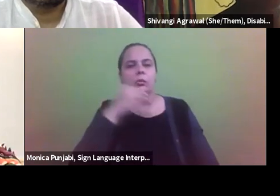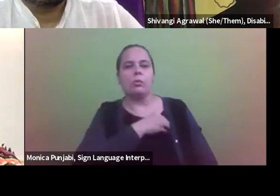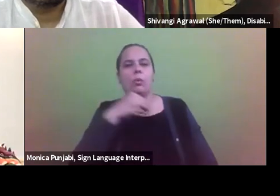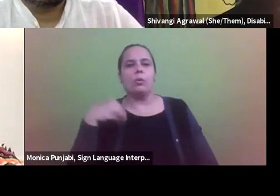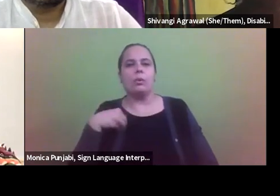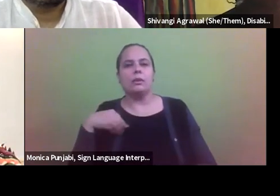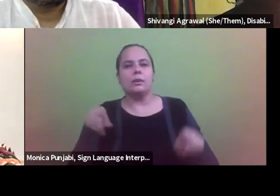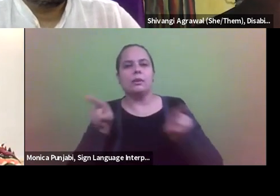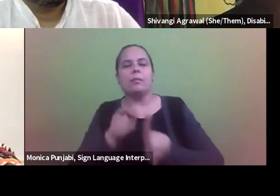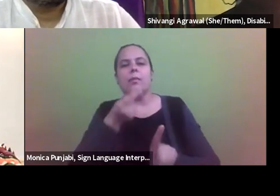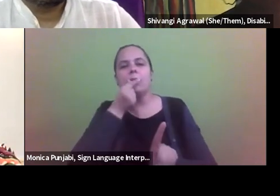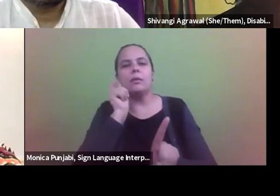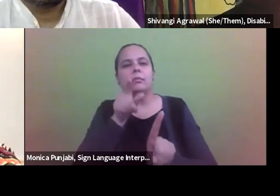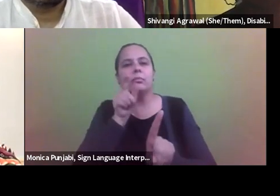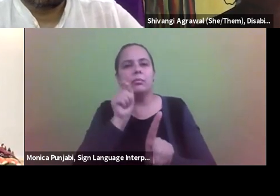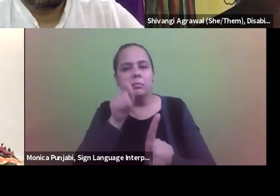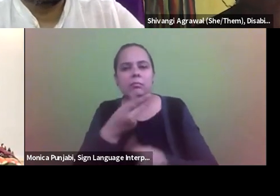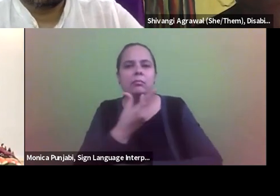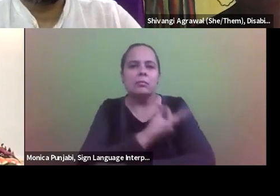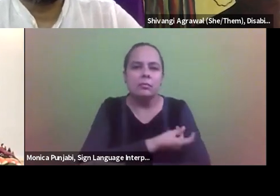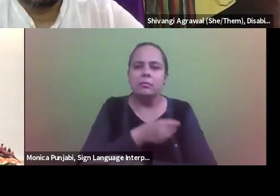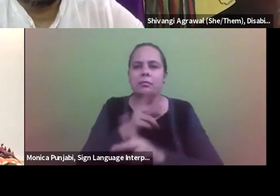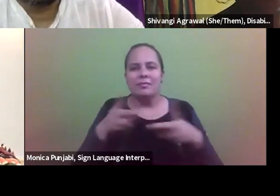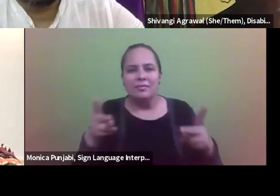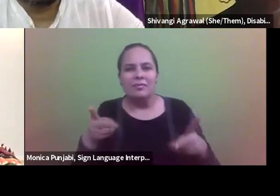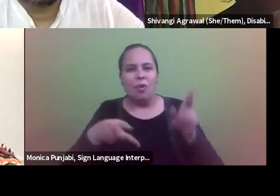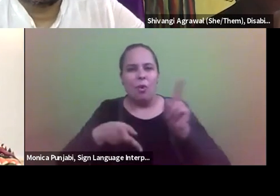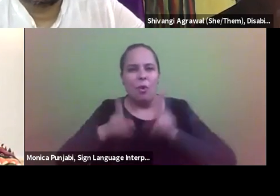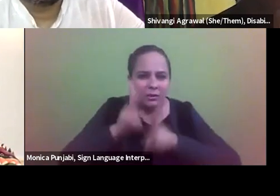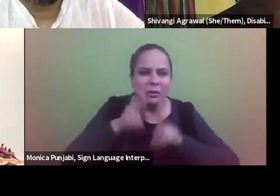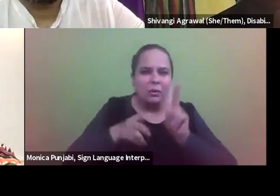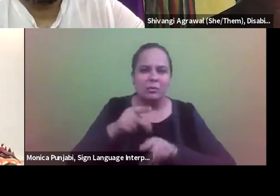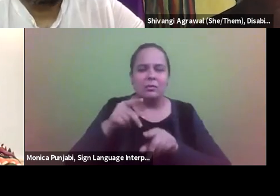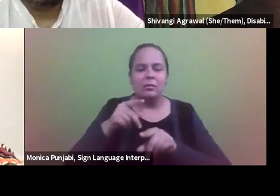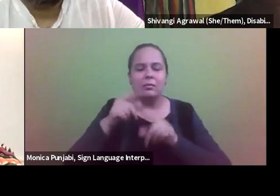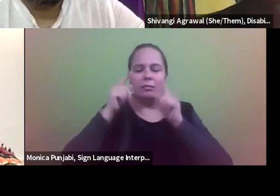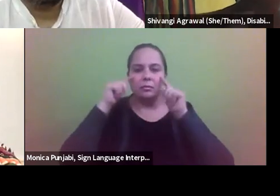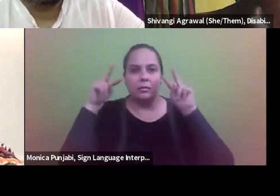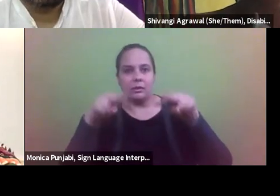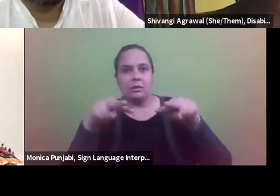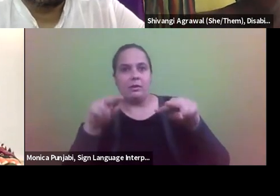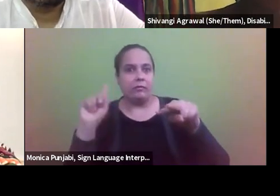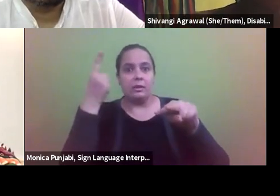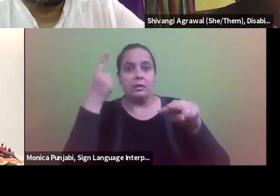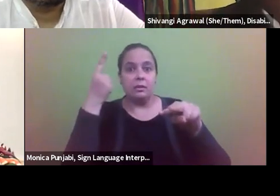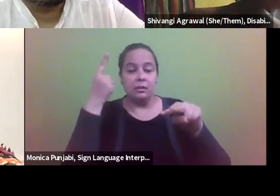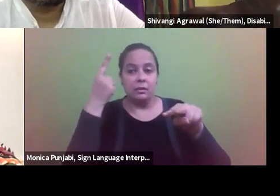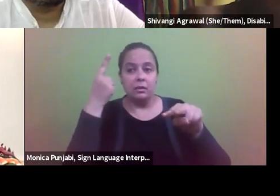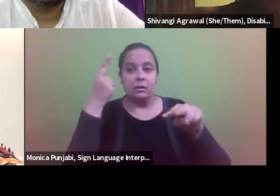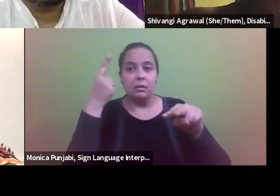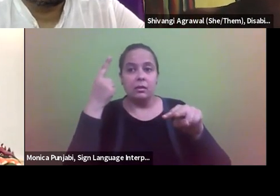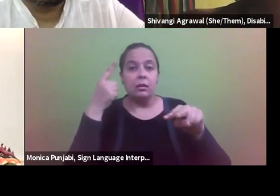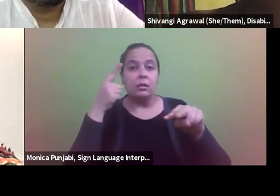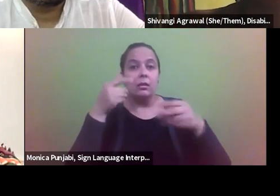medicalizing disability is a very, very common thing which happens. And that's when we medicalize it, that's